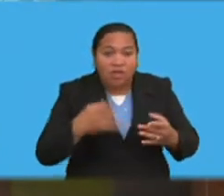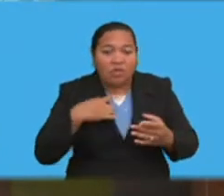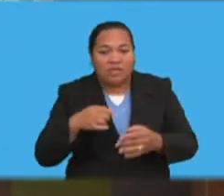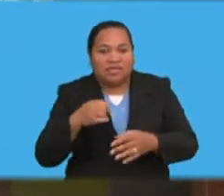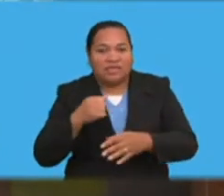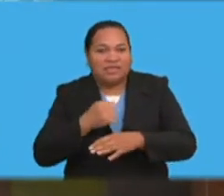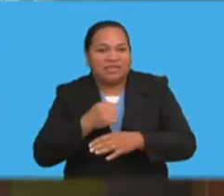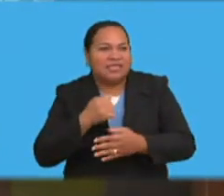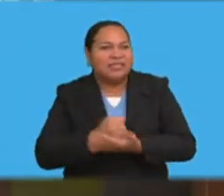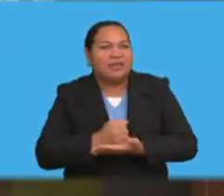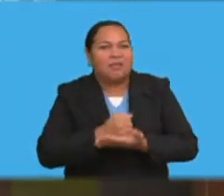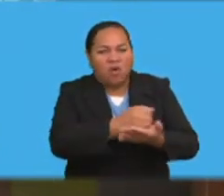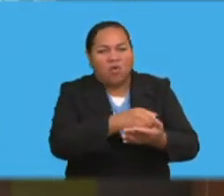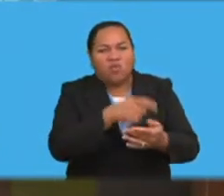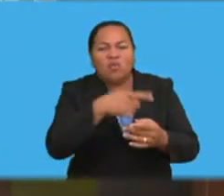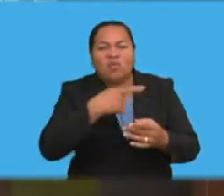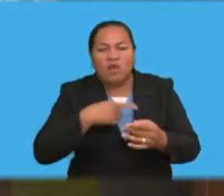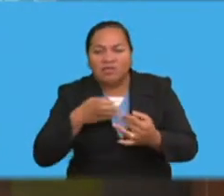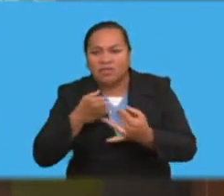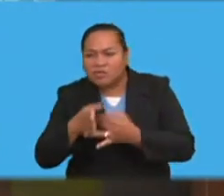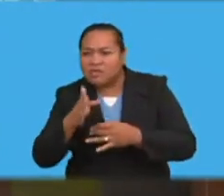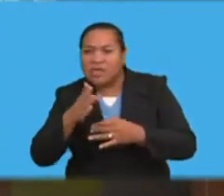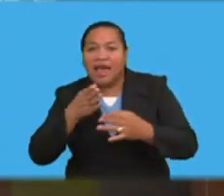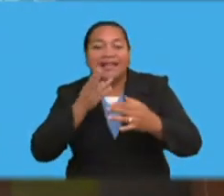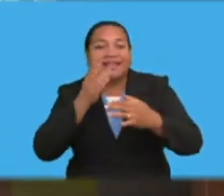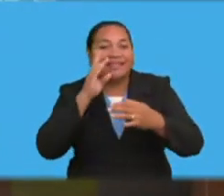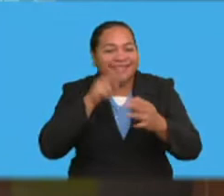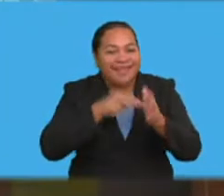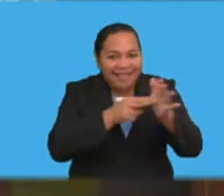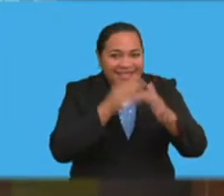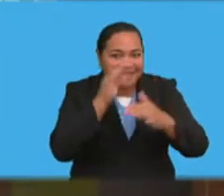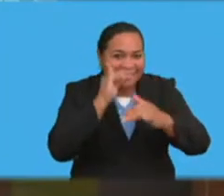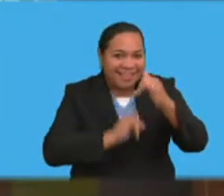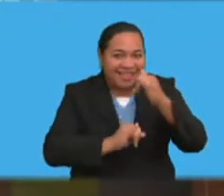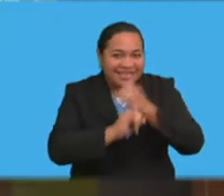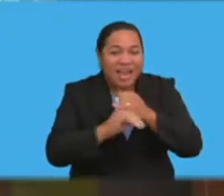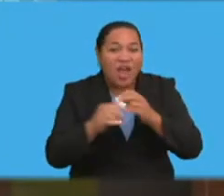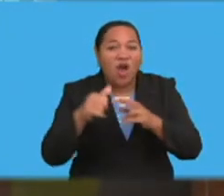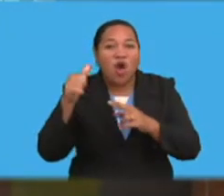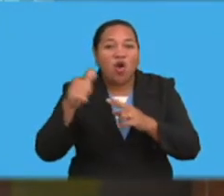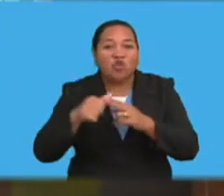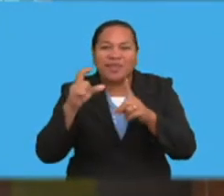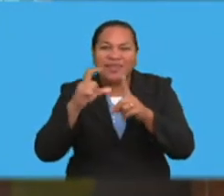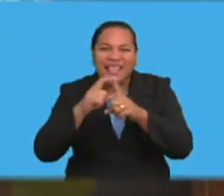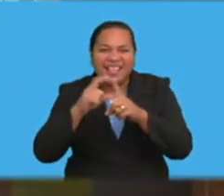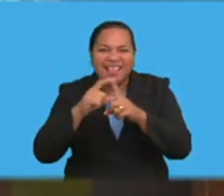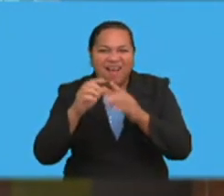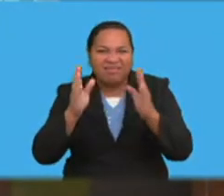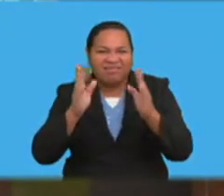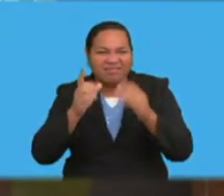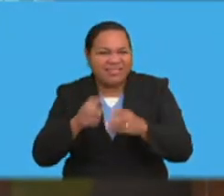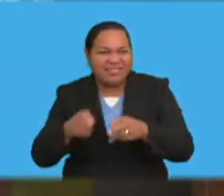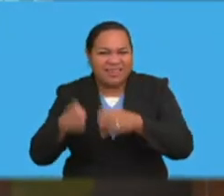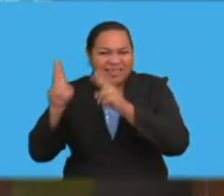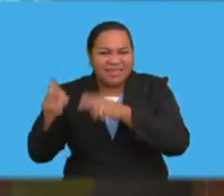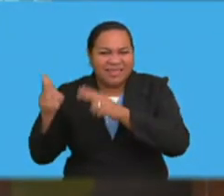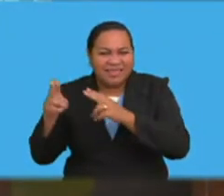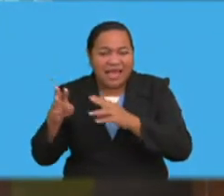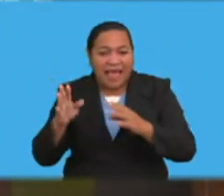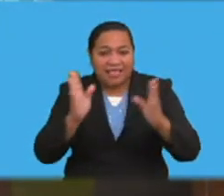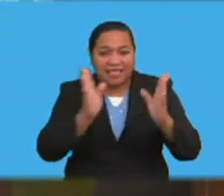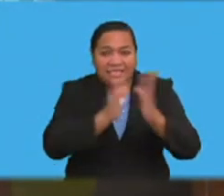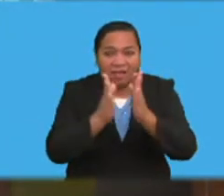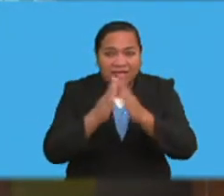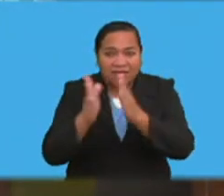the transportation sector through the Nadi International Airport and the Dendro port. The town centre, nearby urban and peri-urban